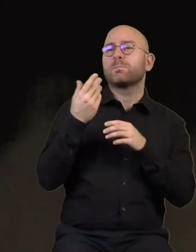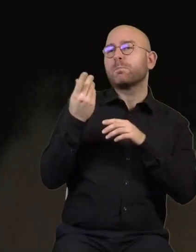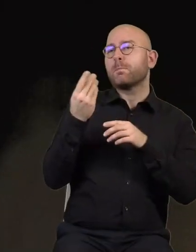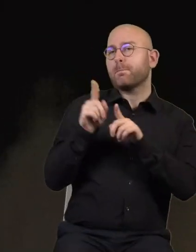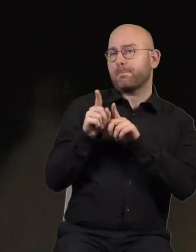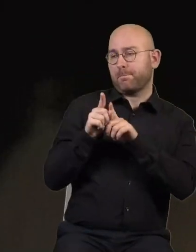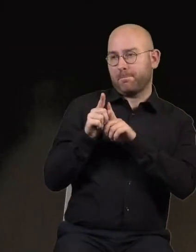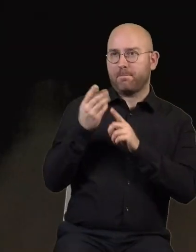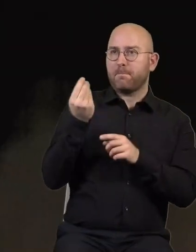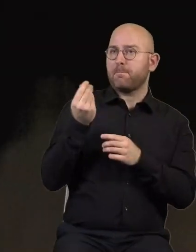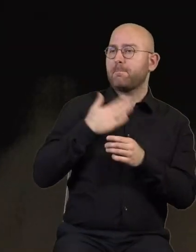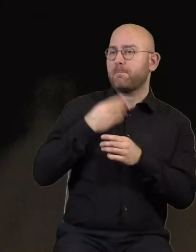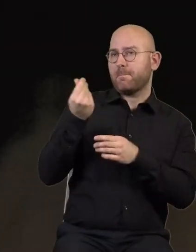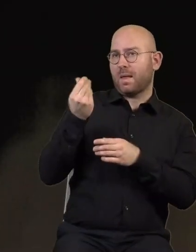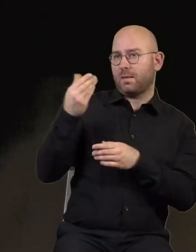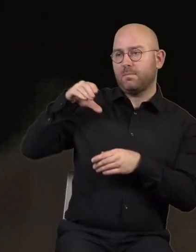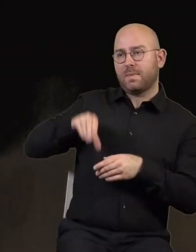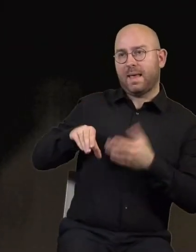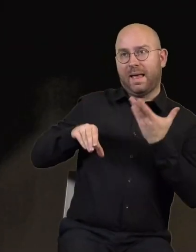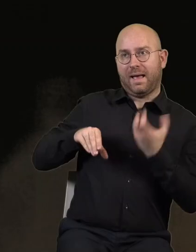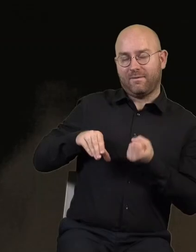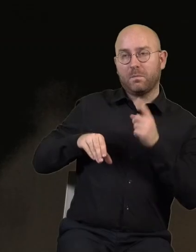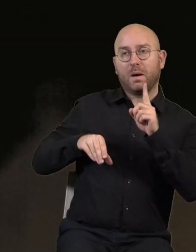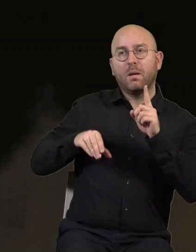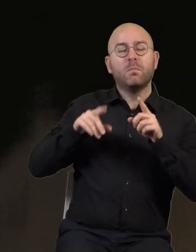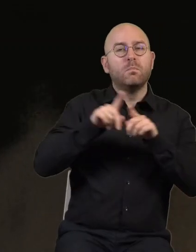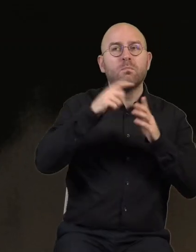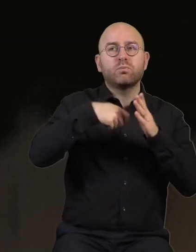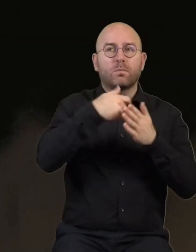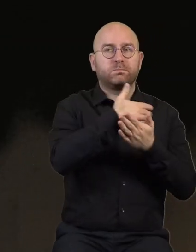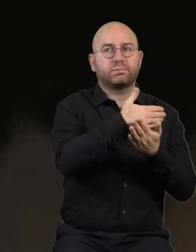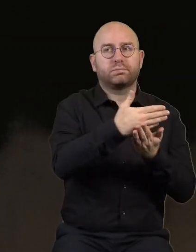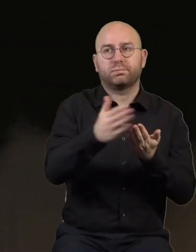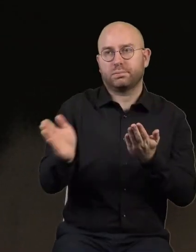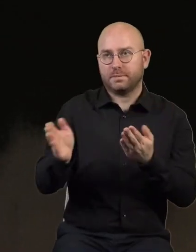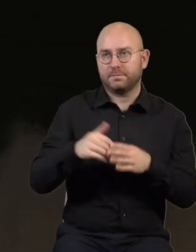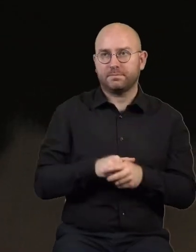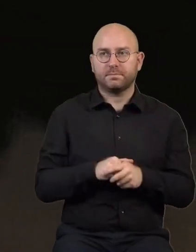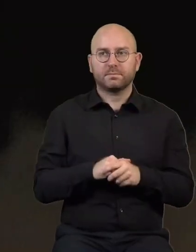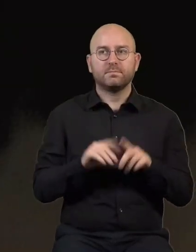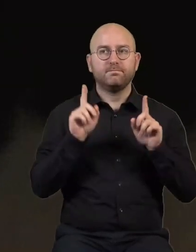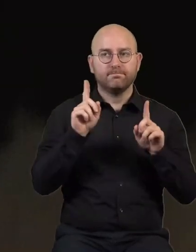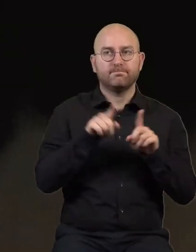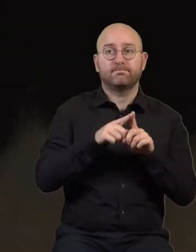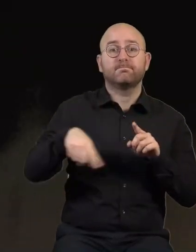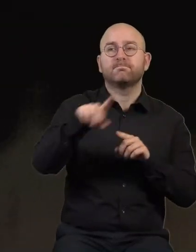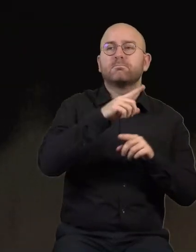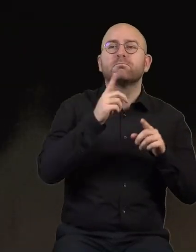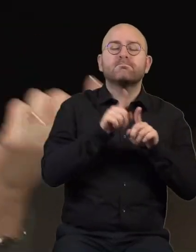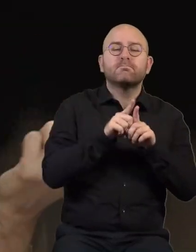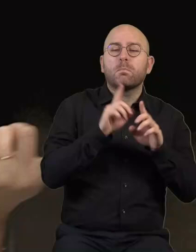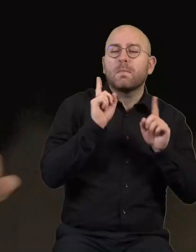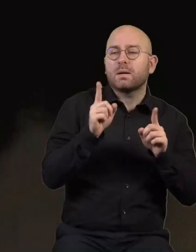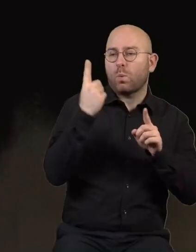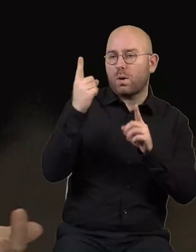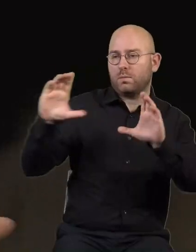the same unit. What we see is that we cannot use one single program for all